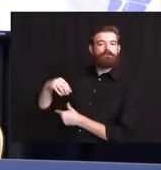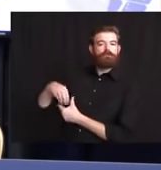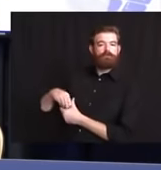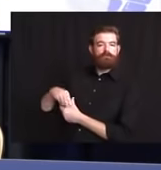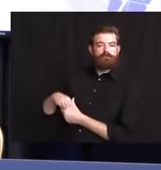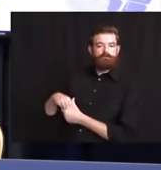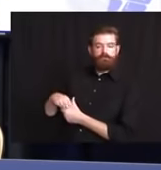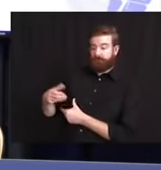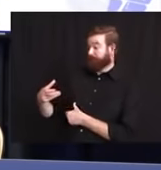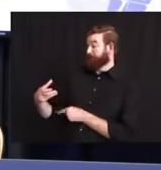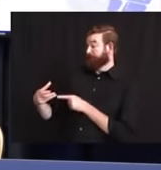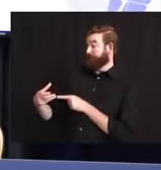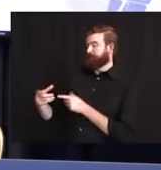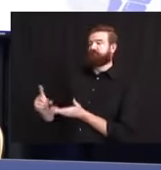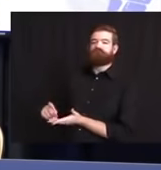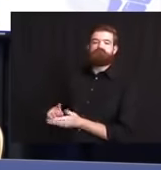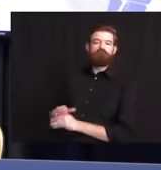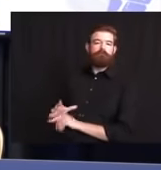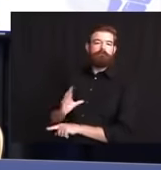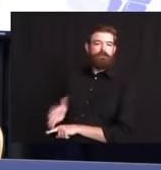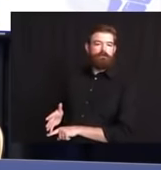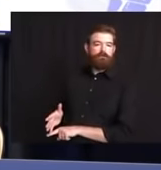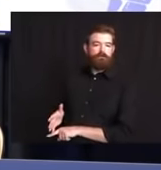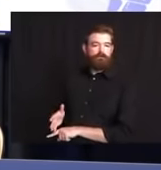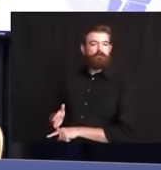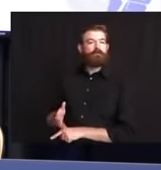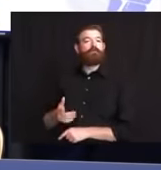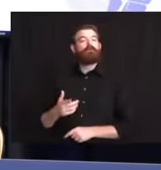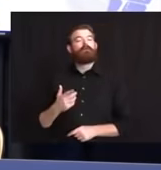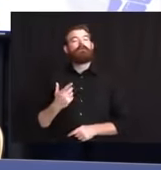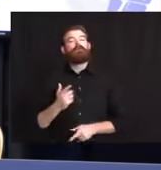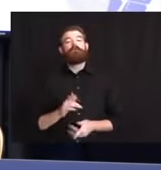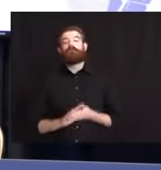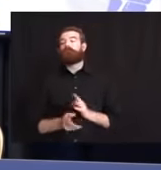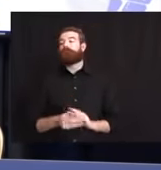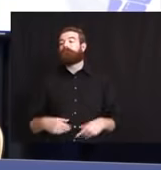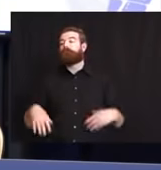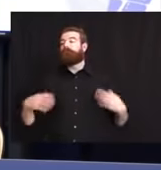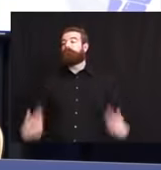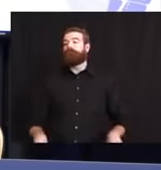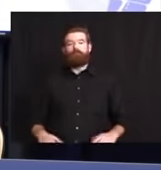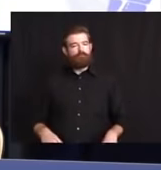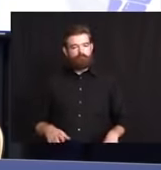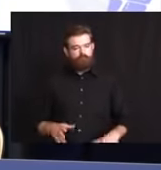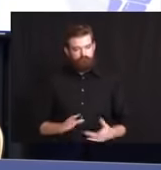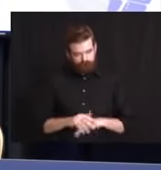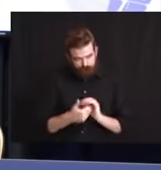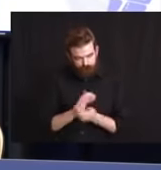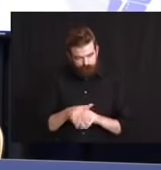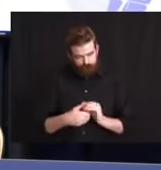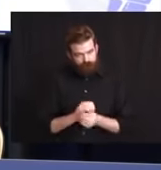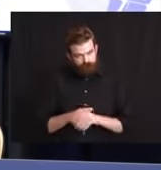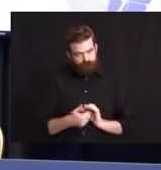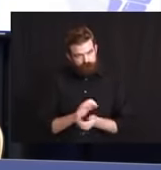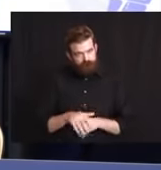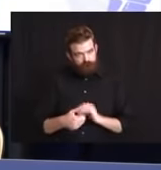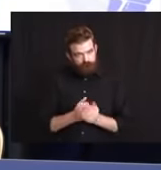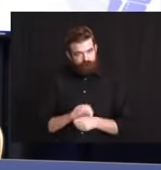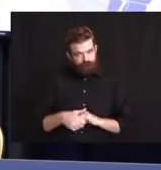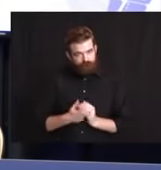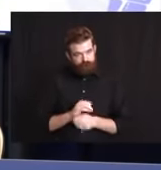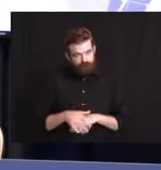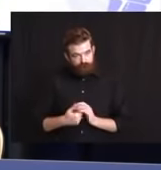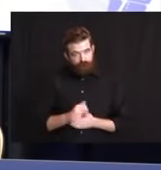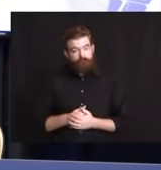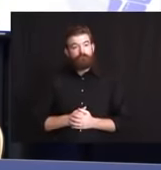rub them together until they feel dry. Avoid touching your eyes, your nose, your mouth with unwashed hands. And please stay